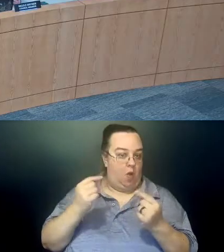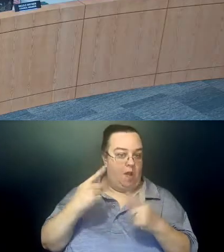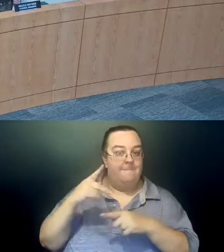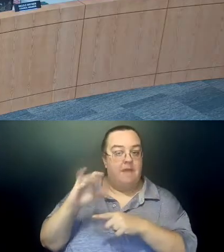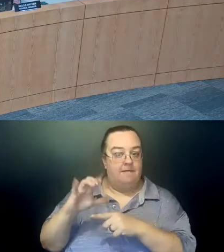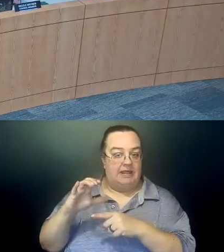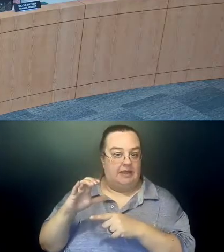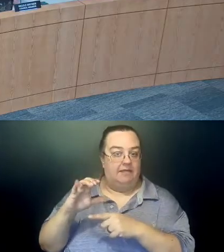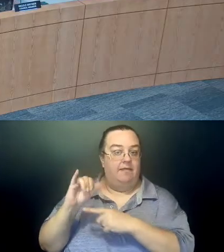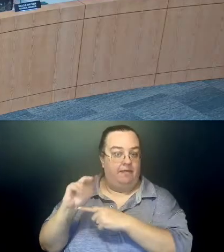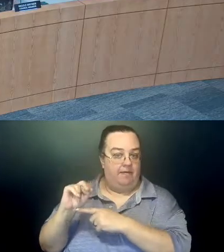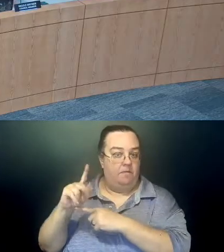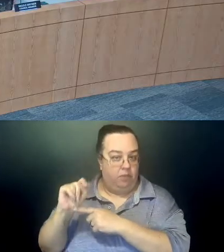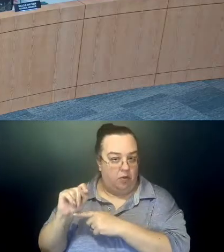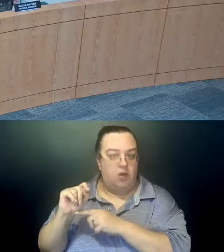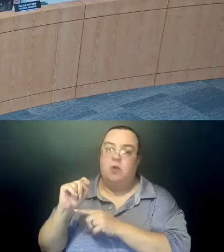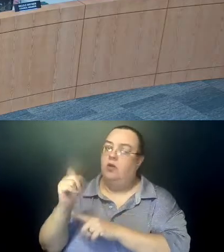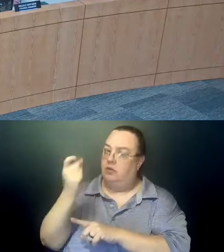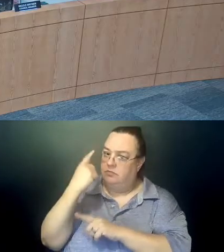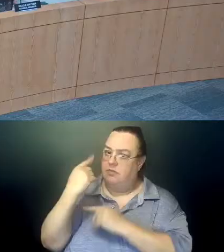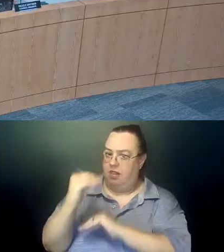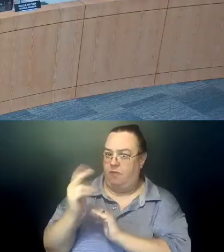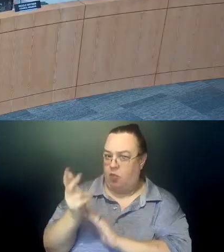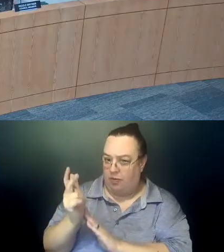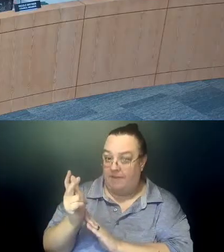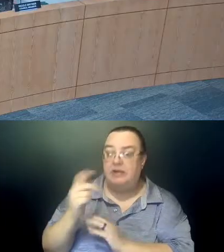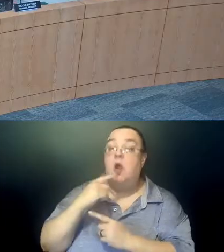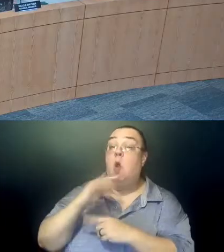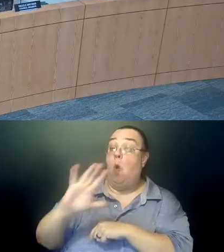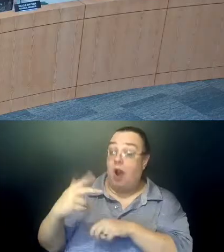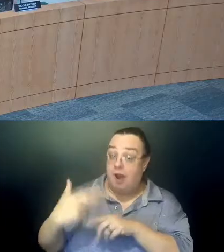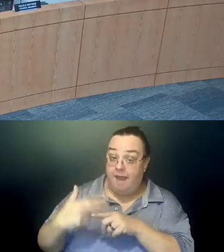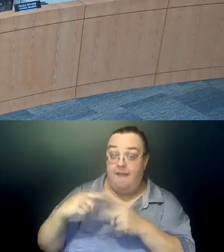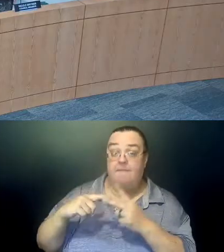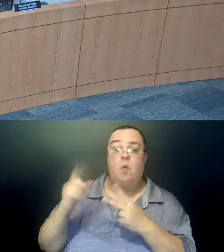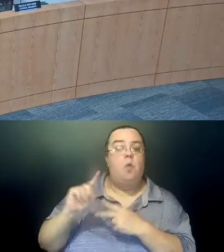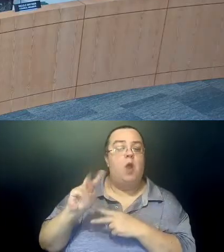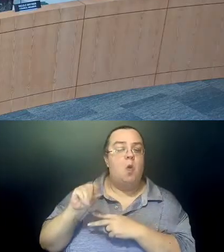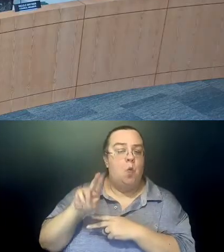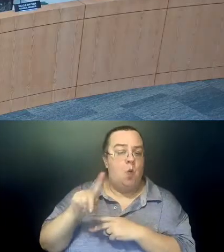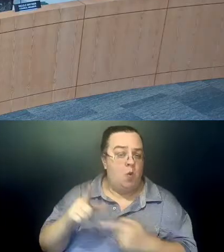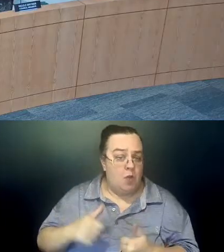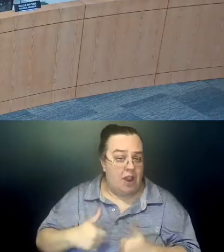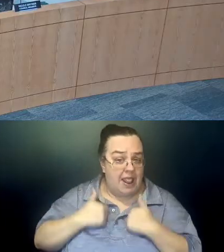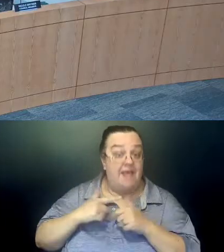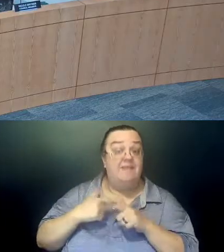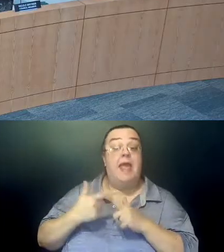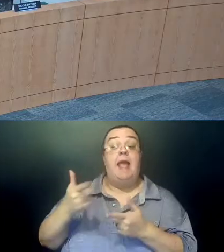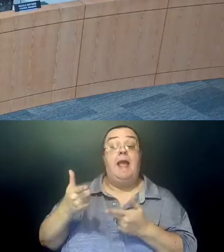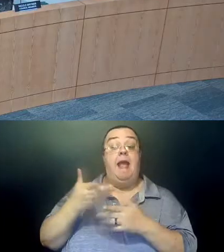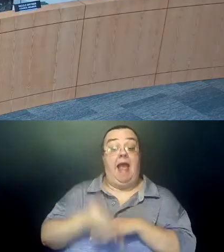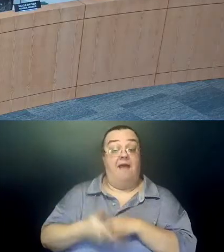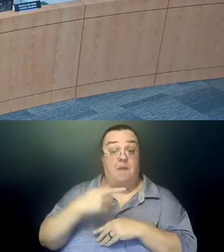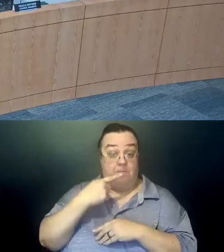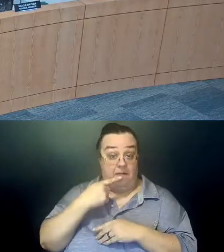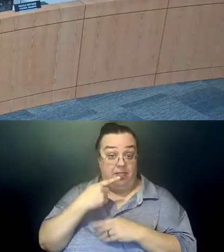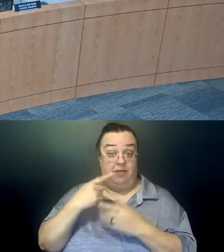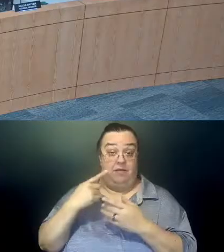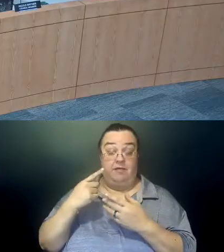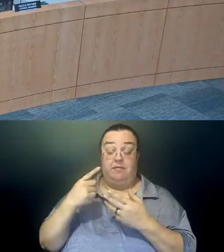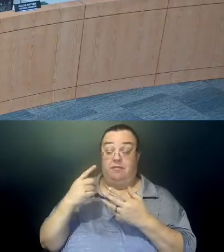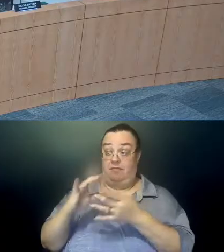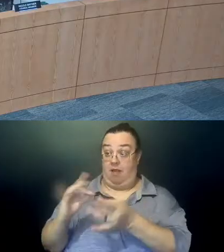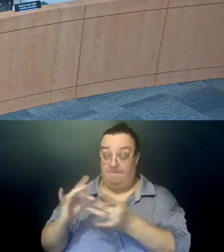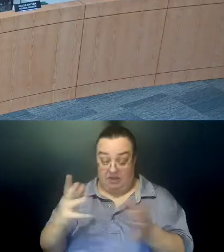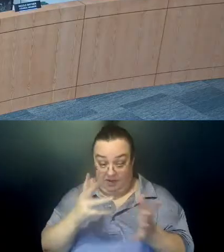minutes. Please state your name and the ward you live in. And then after the public comments, I'll invite council to add anything